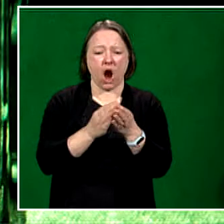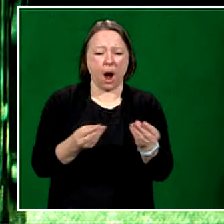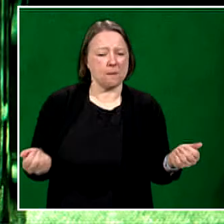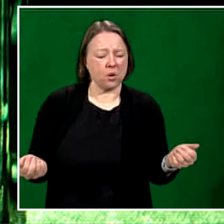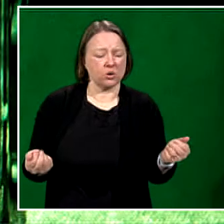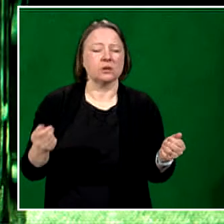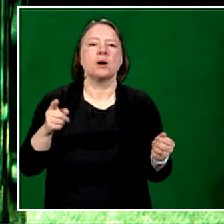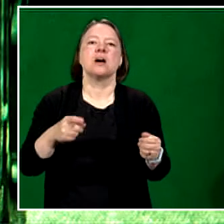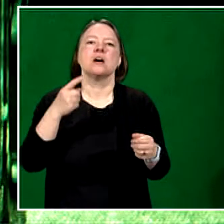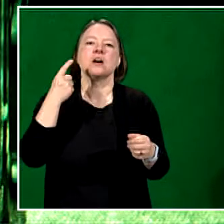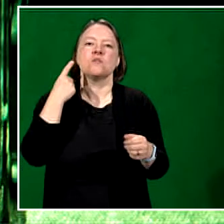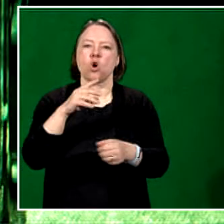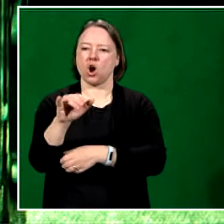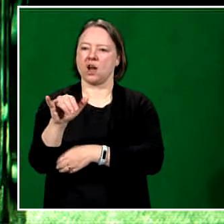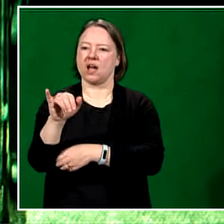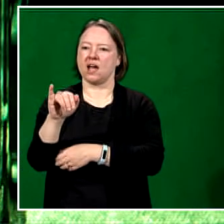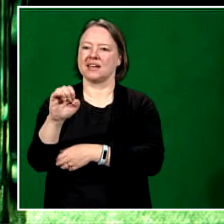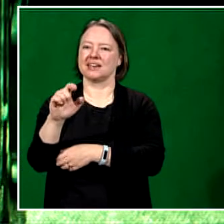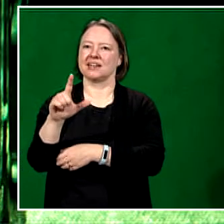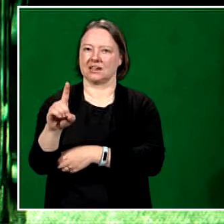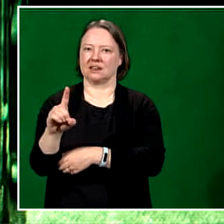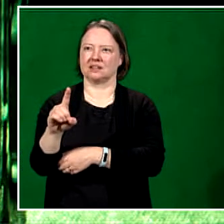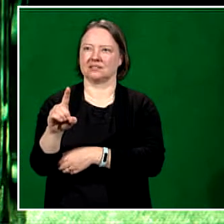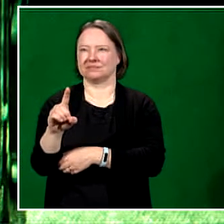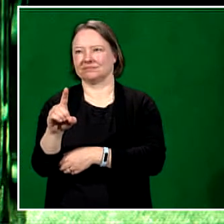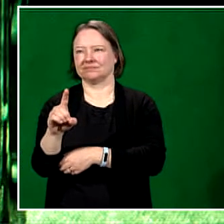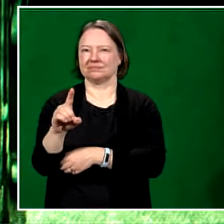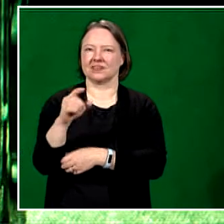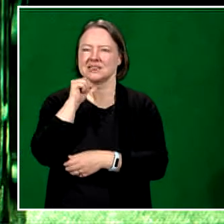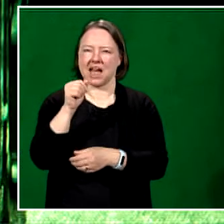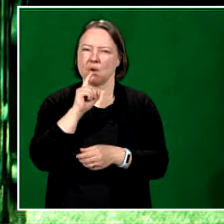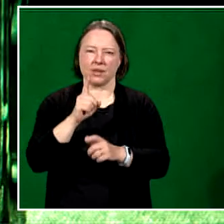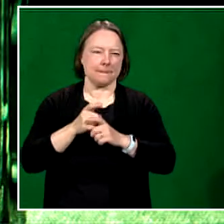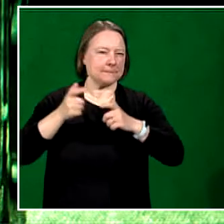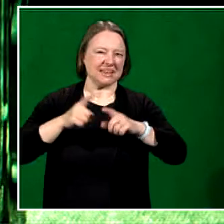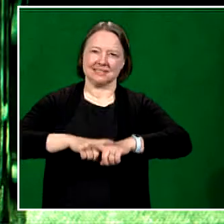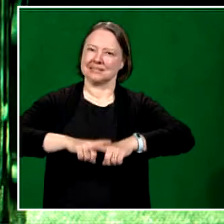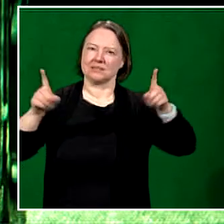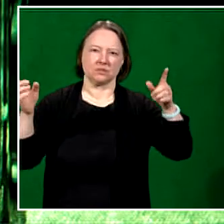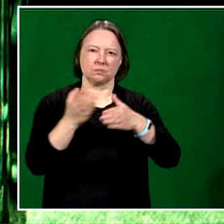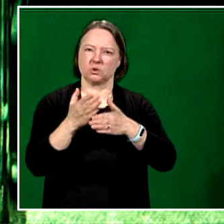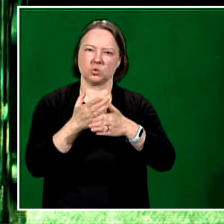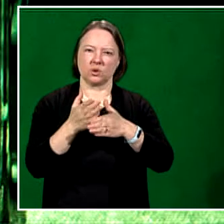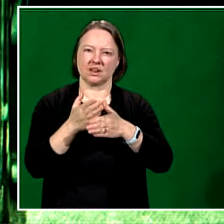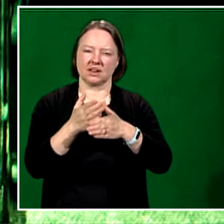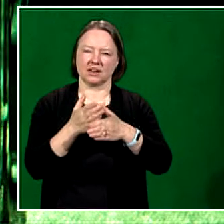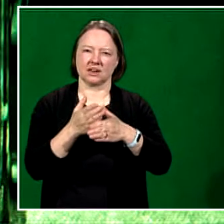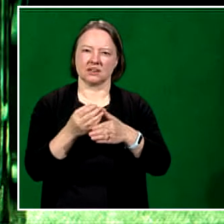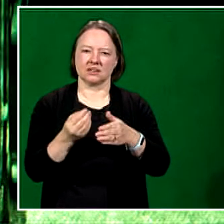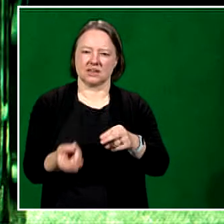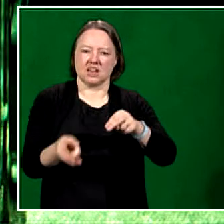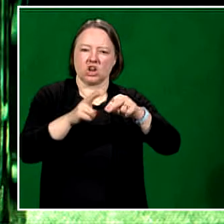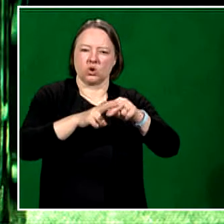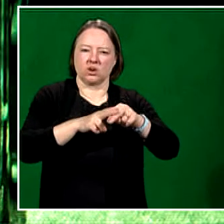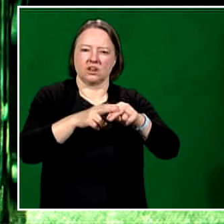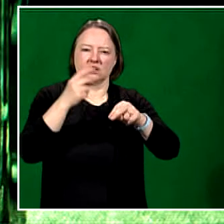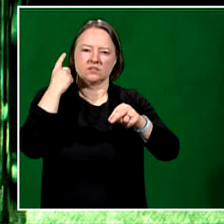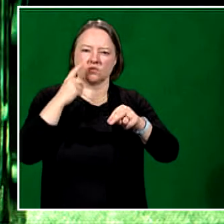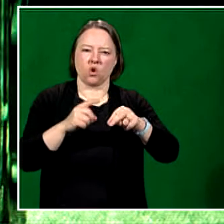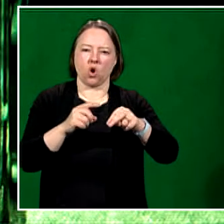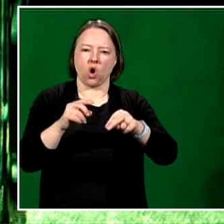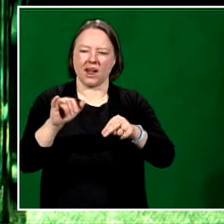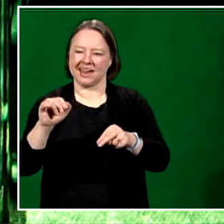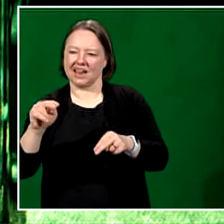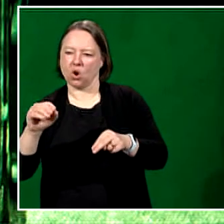just the yield, as you asked, there was no significant difference between the yield increase for inorganic